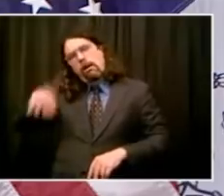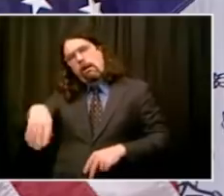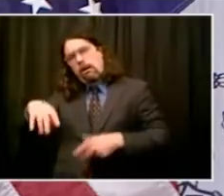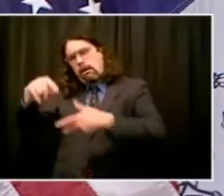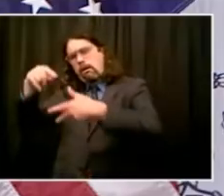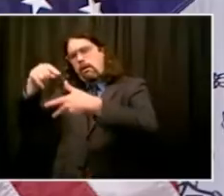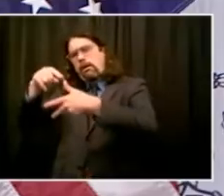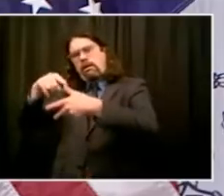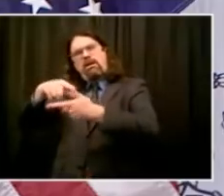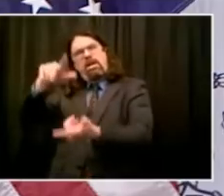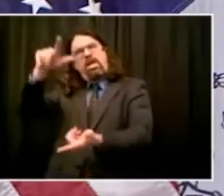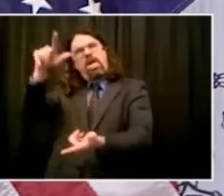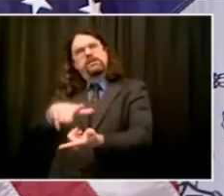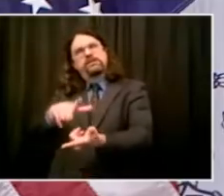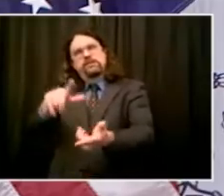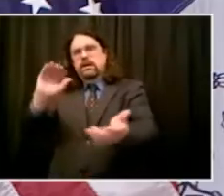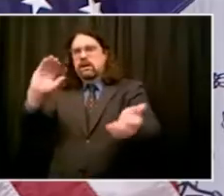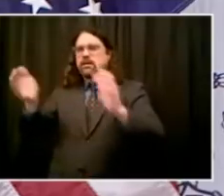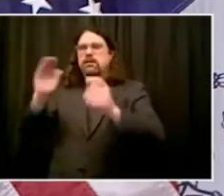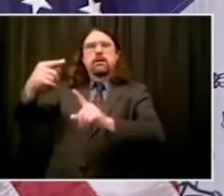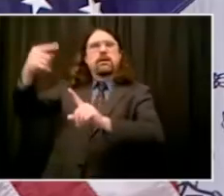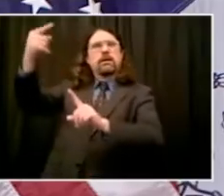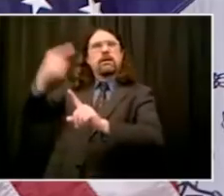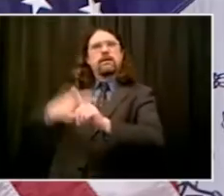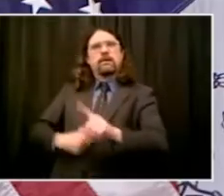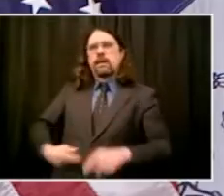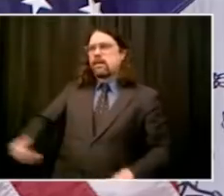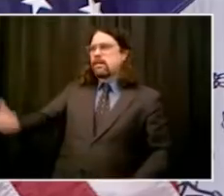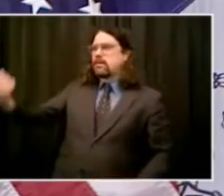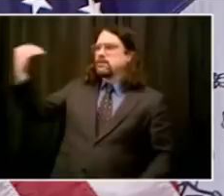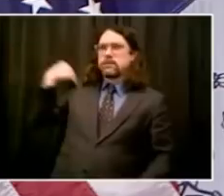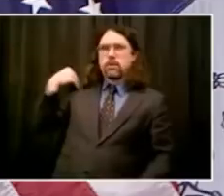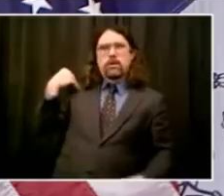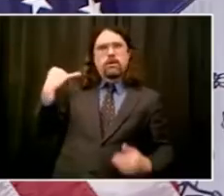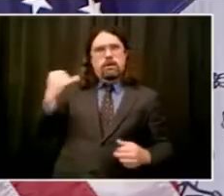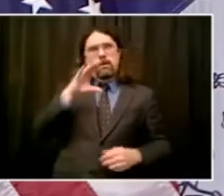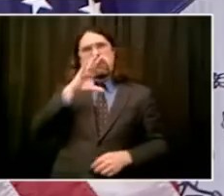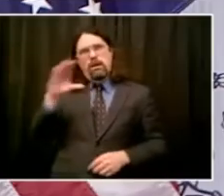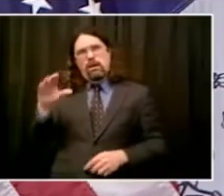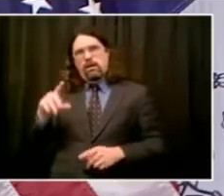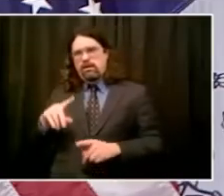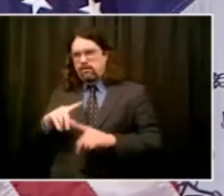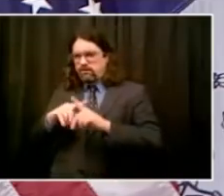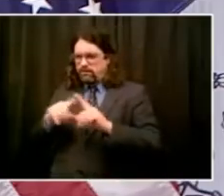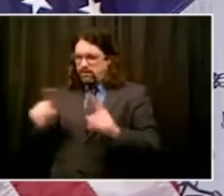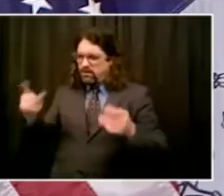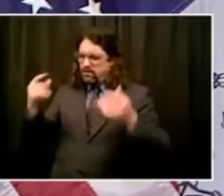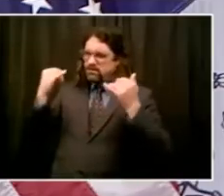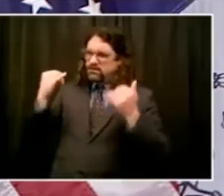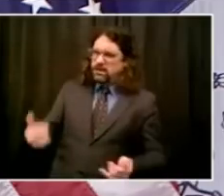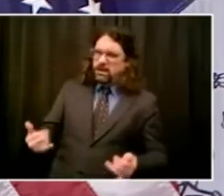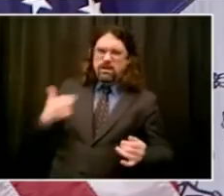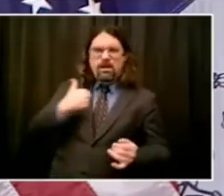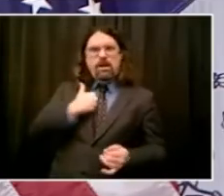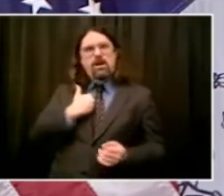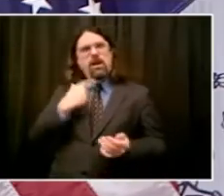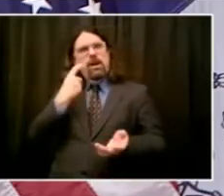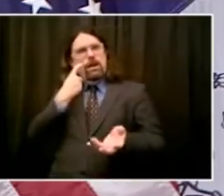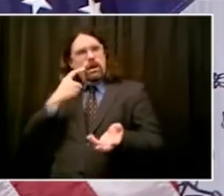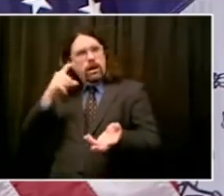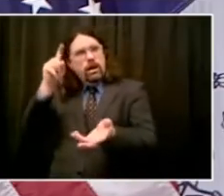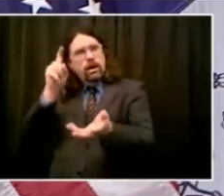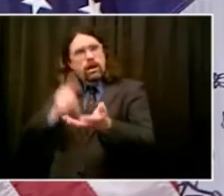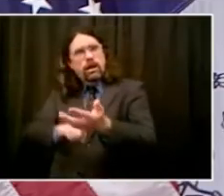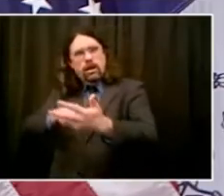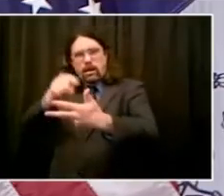hospital admissions. And does this signify a hotspot in some area of the